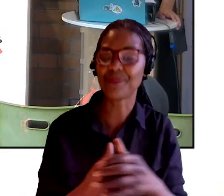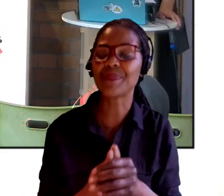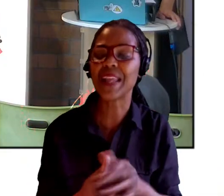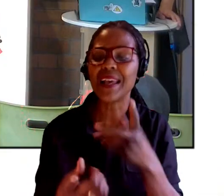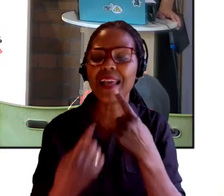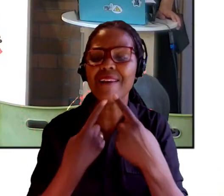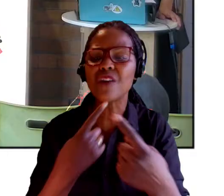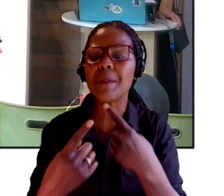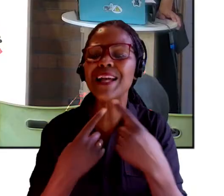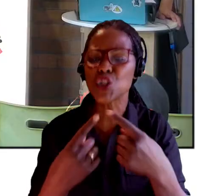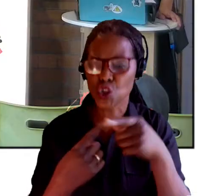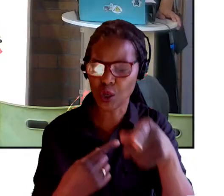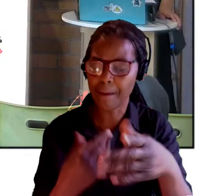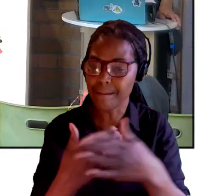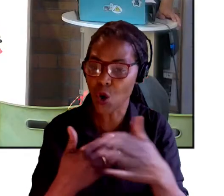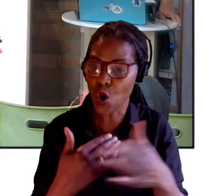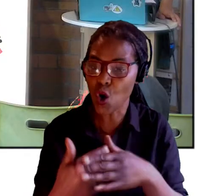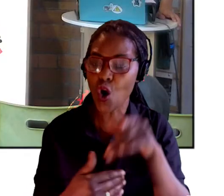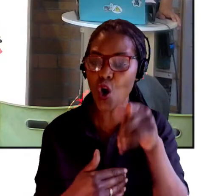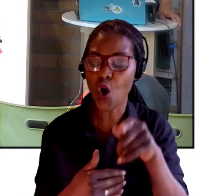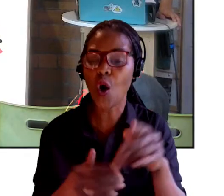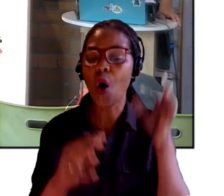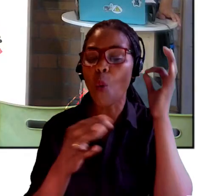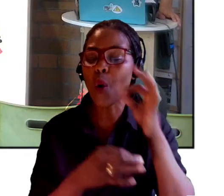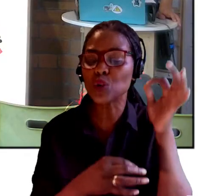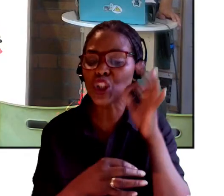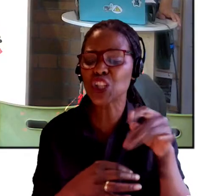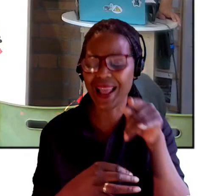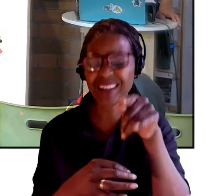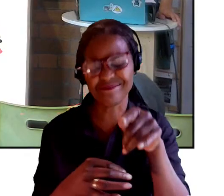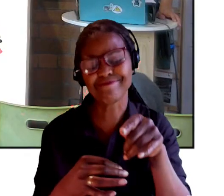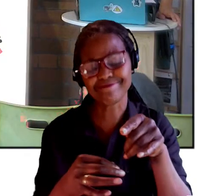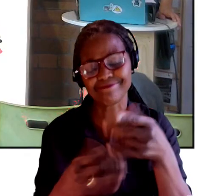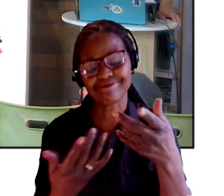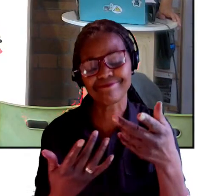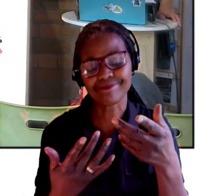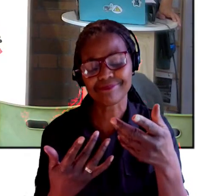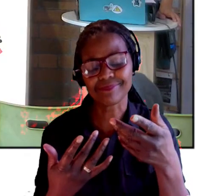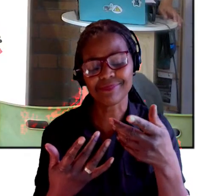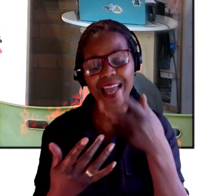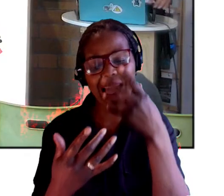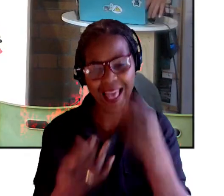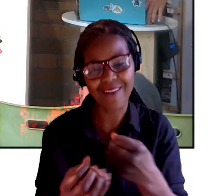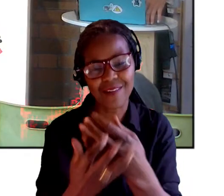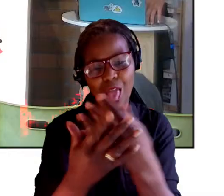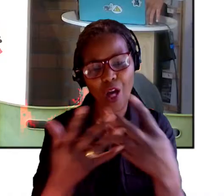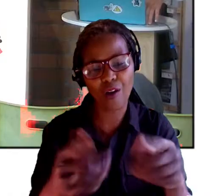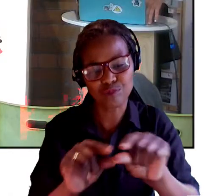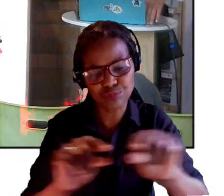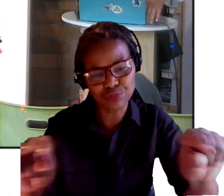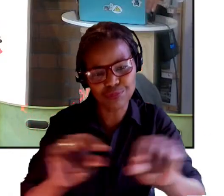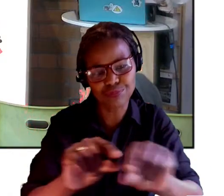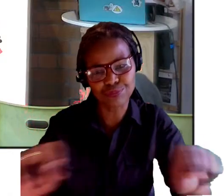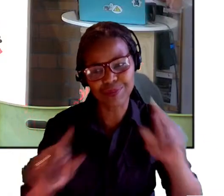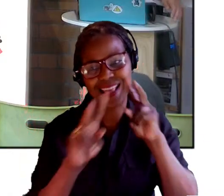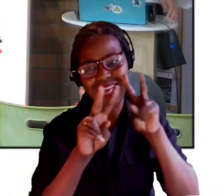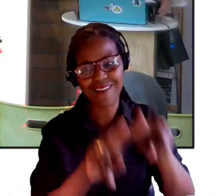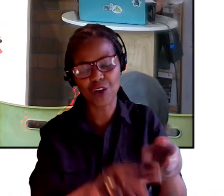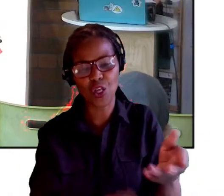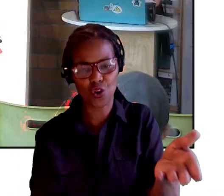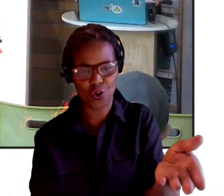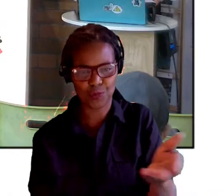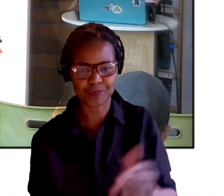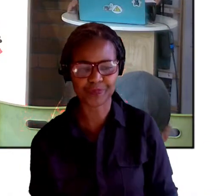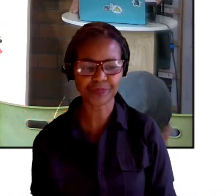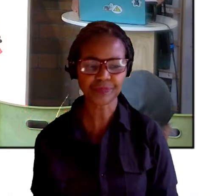to watershed.co.uk/studio, at Pervasive Media Studio, at mastodon.social on Mastodon, at PM Studio UK